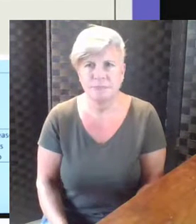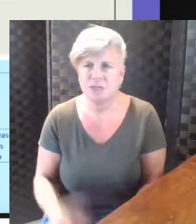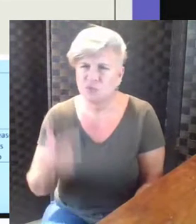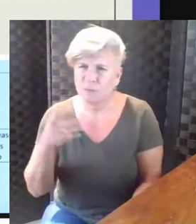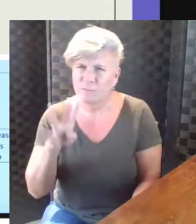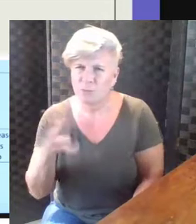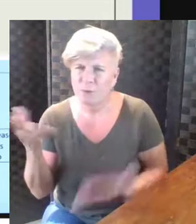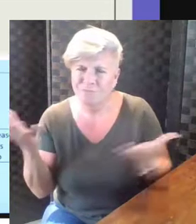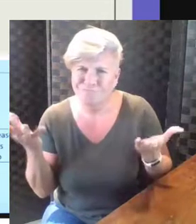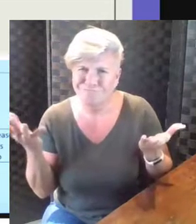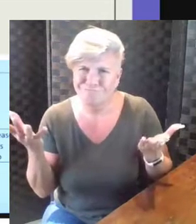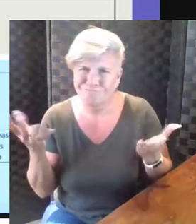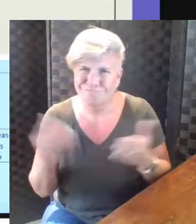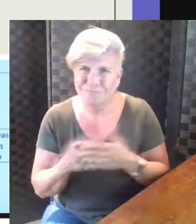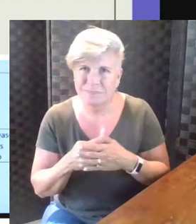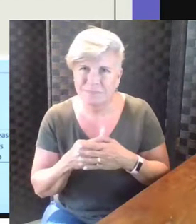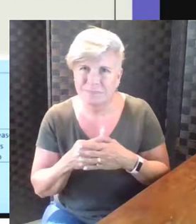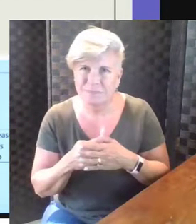What would 24 be?